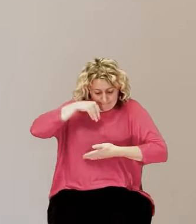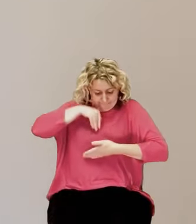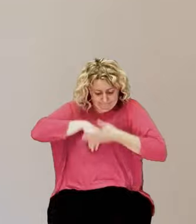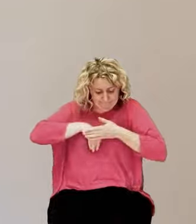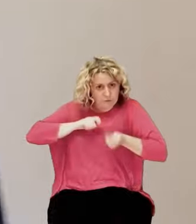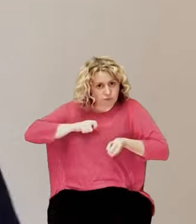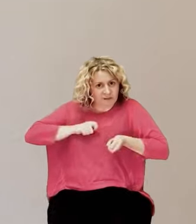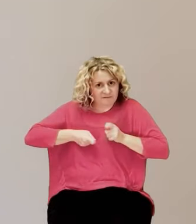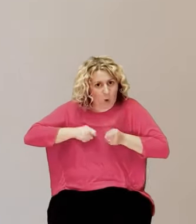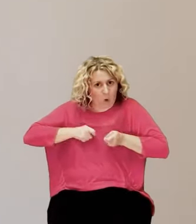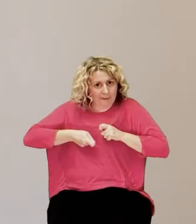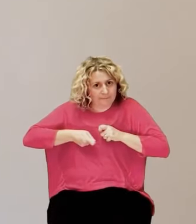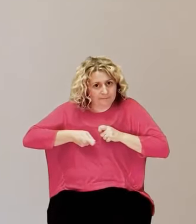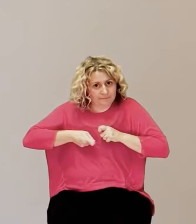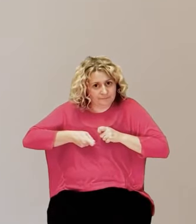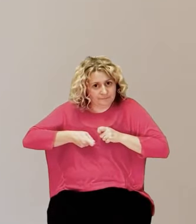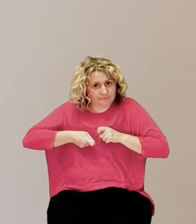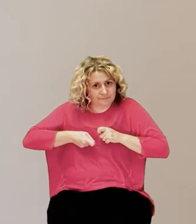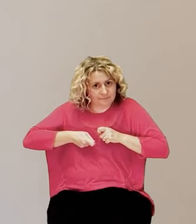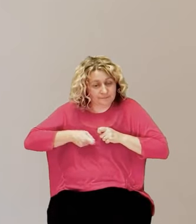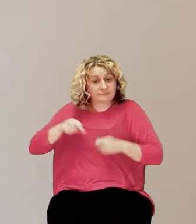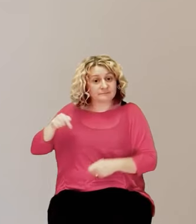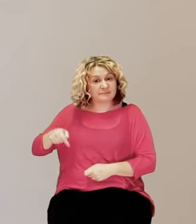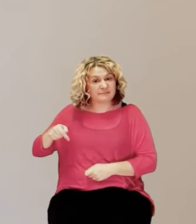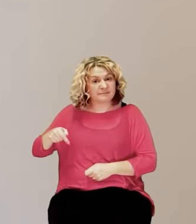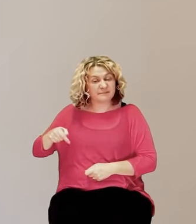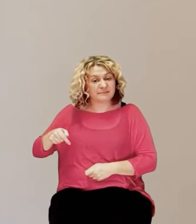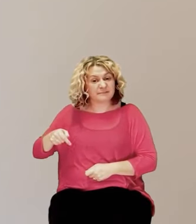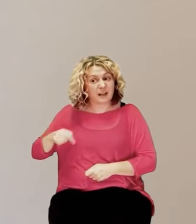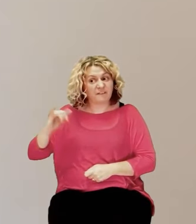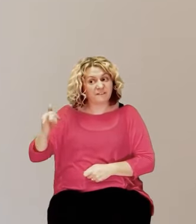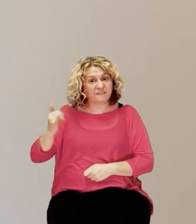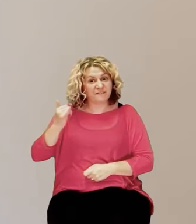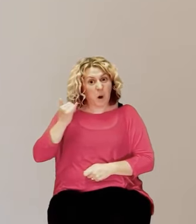He says he got converted to Christ in those couple of weeks.